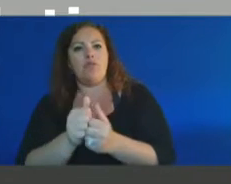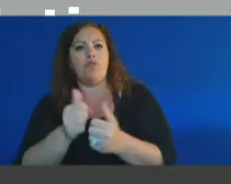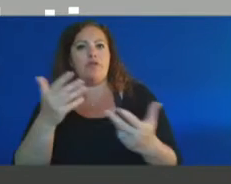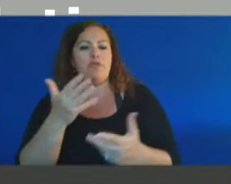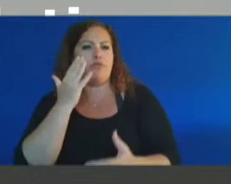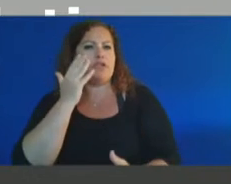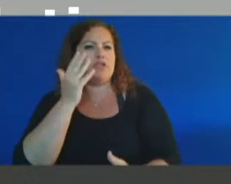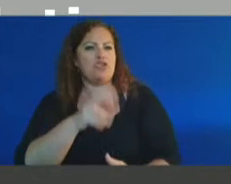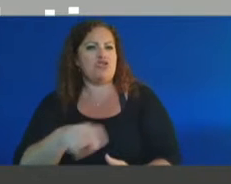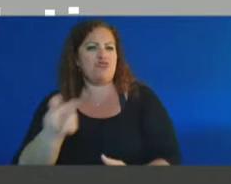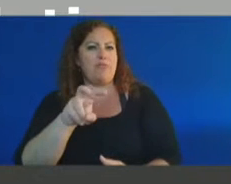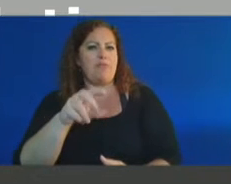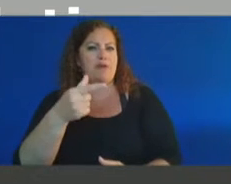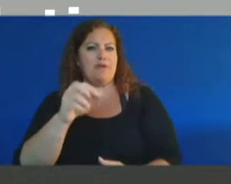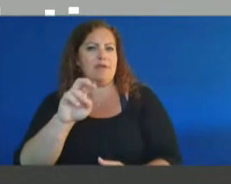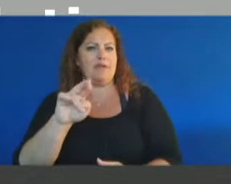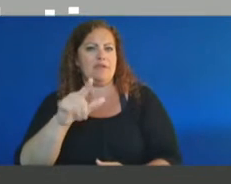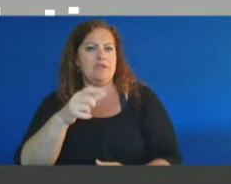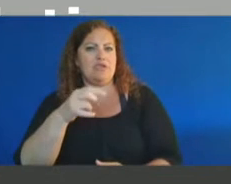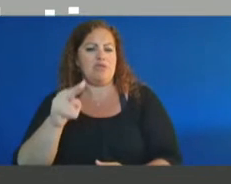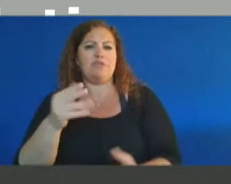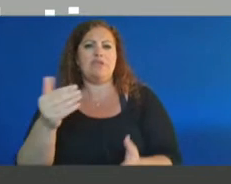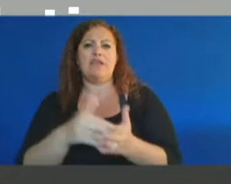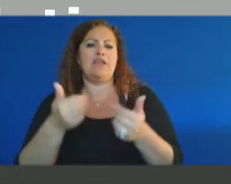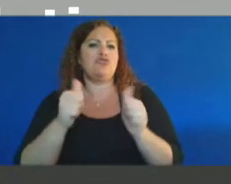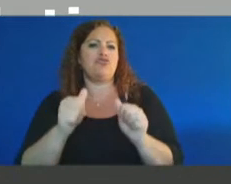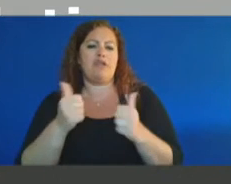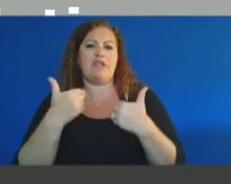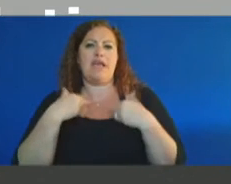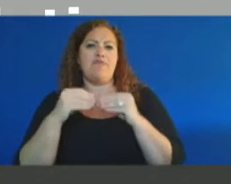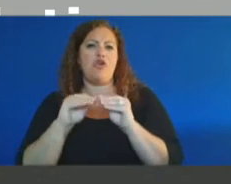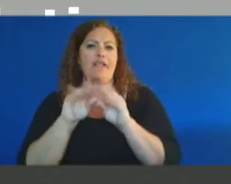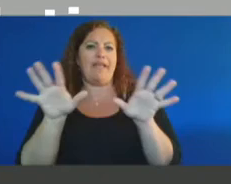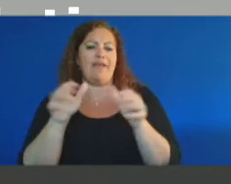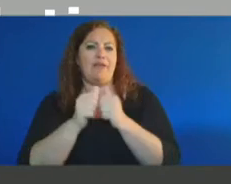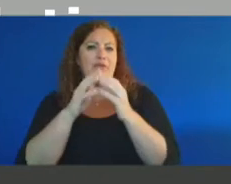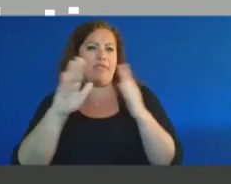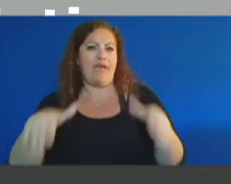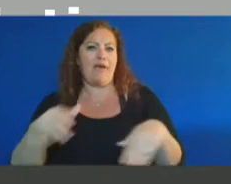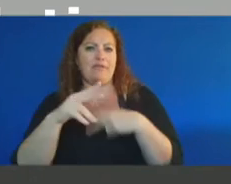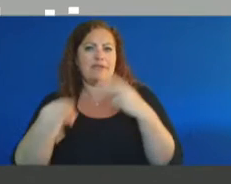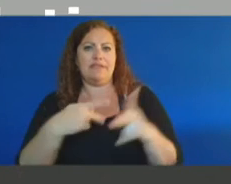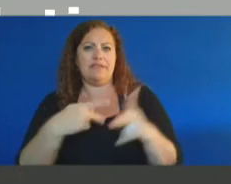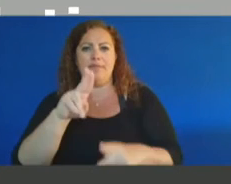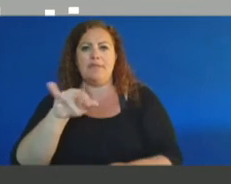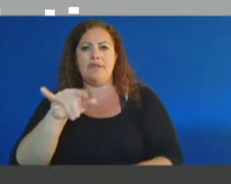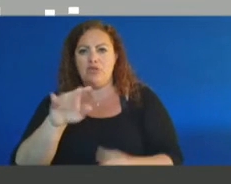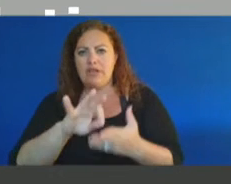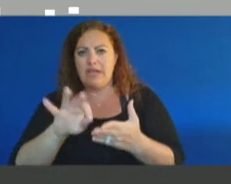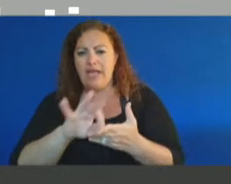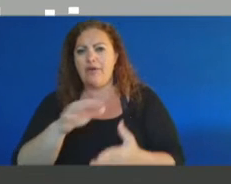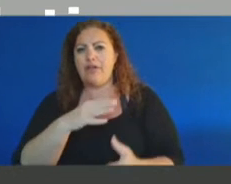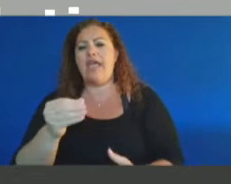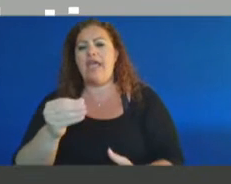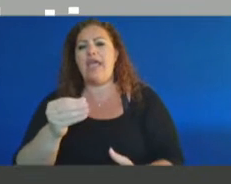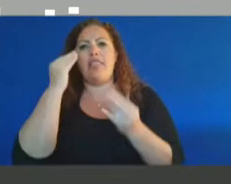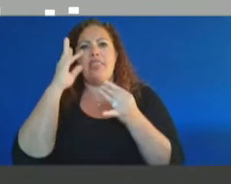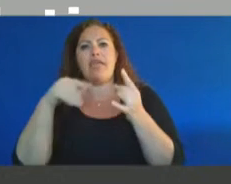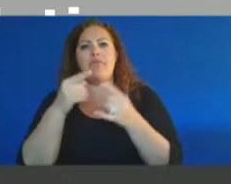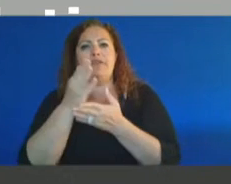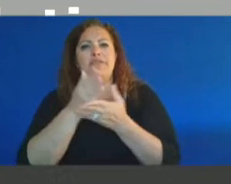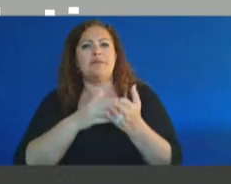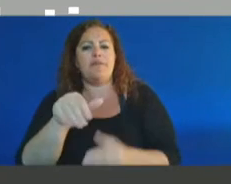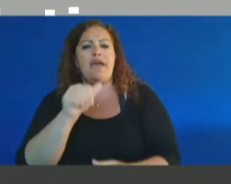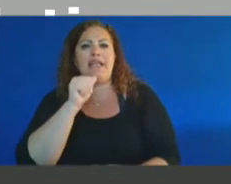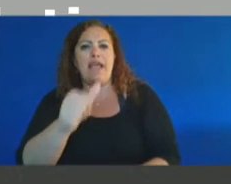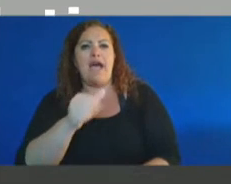standpoint so just again trying to get a little bit of clared on housing types unit counts uh and then consider some of those non-residential